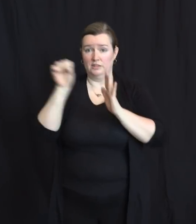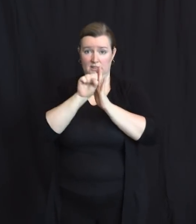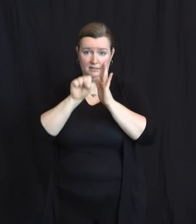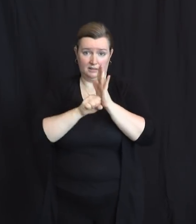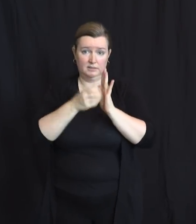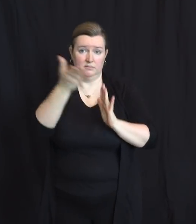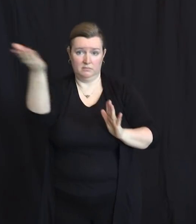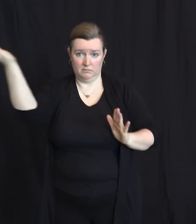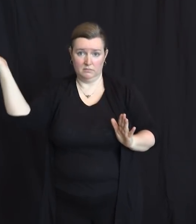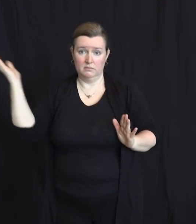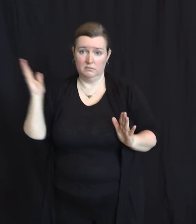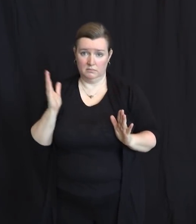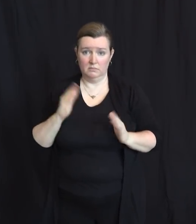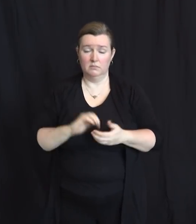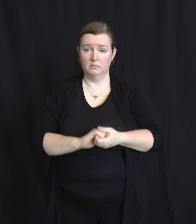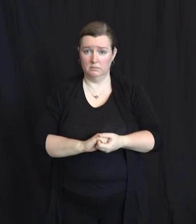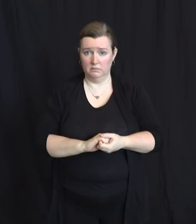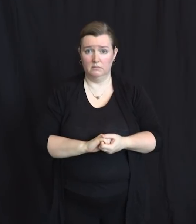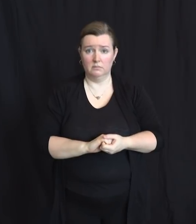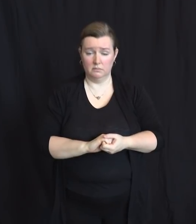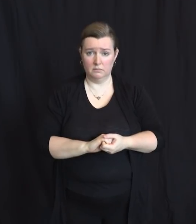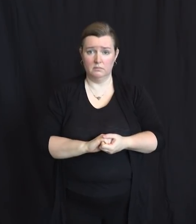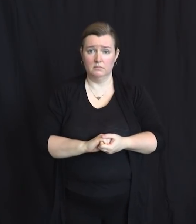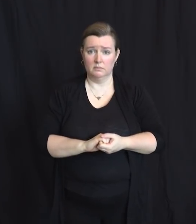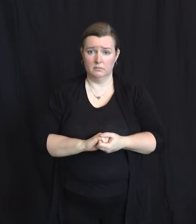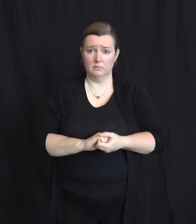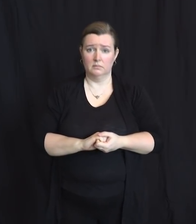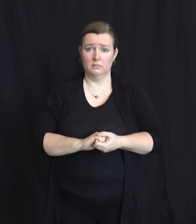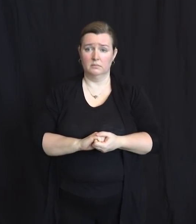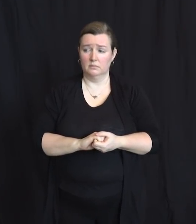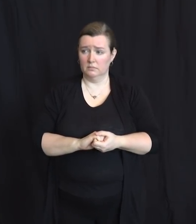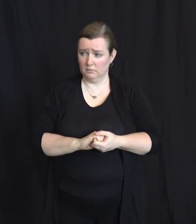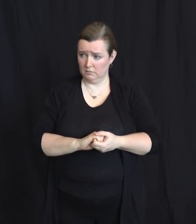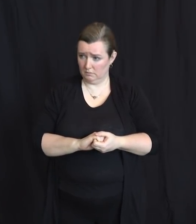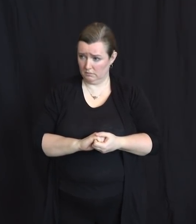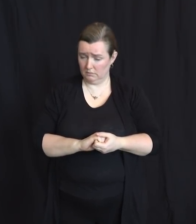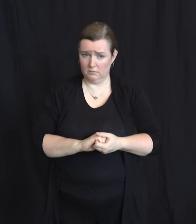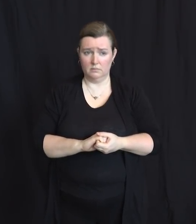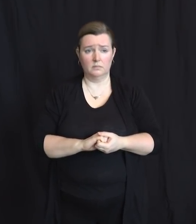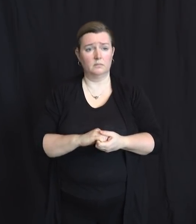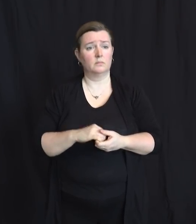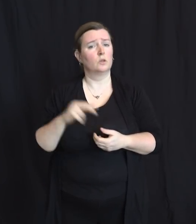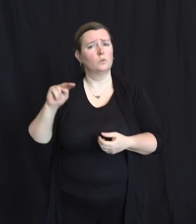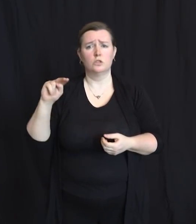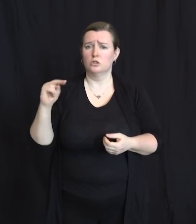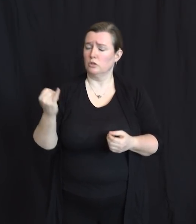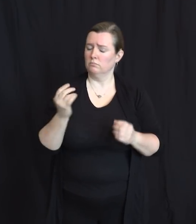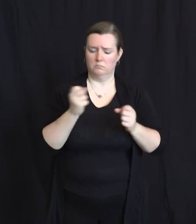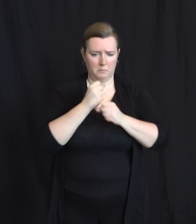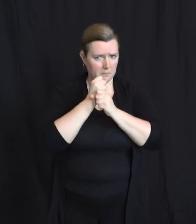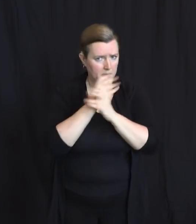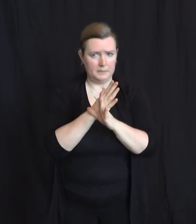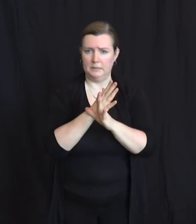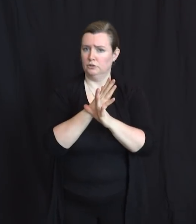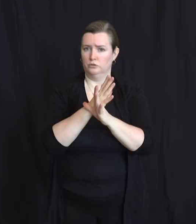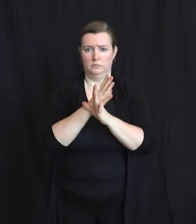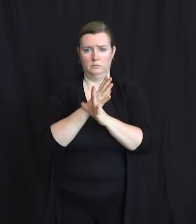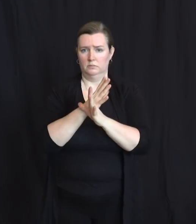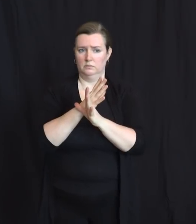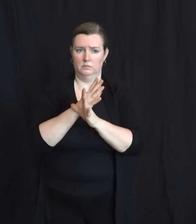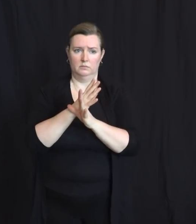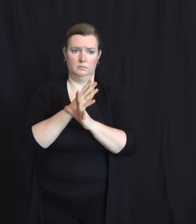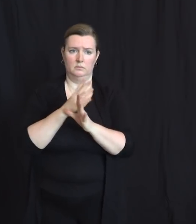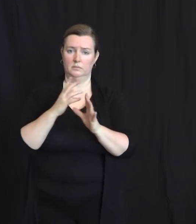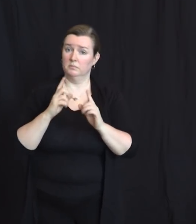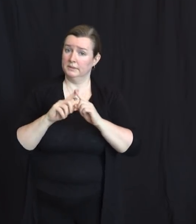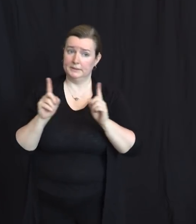no readiness or preparedness in our country, that's quite a feat. But it still doesn't mean we know